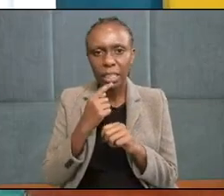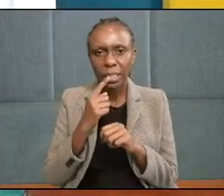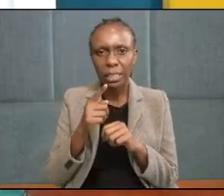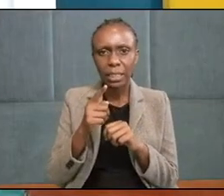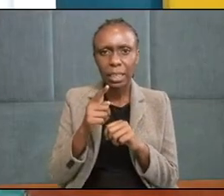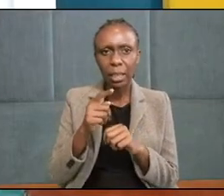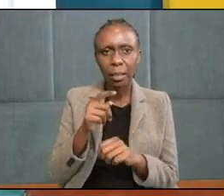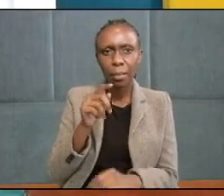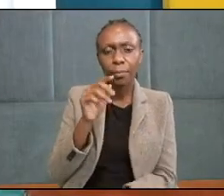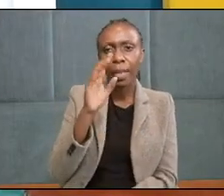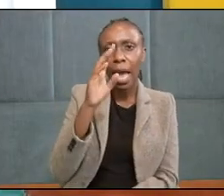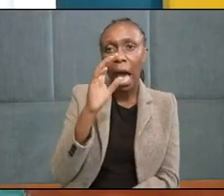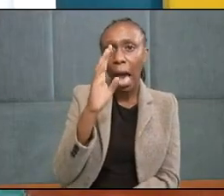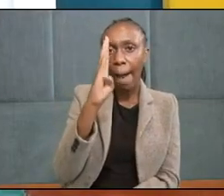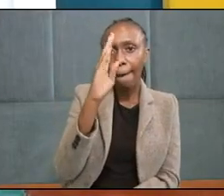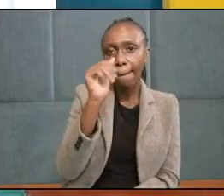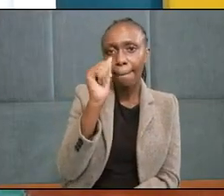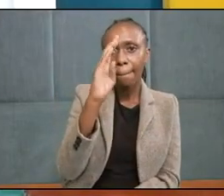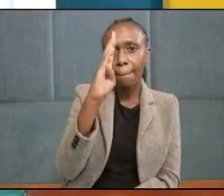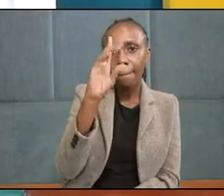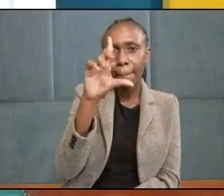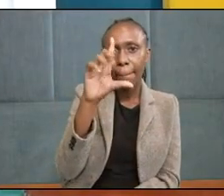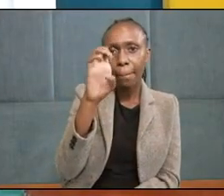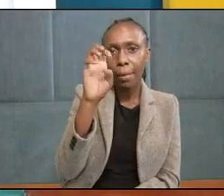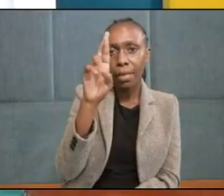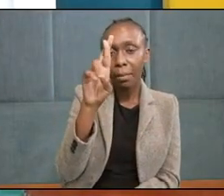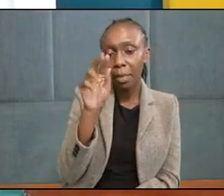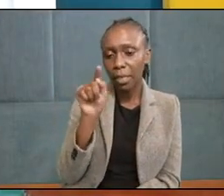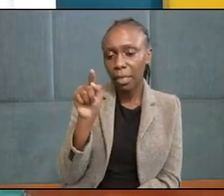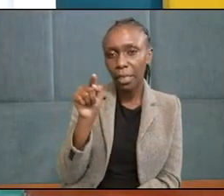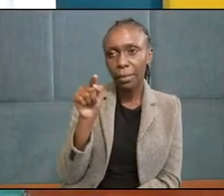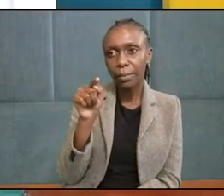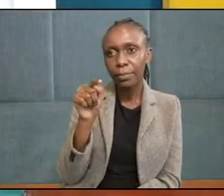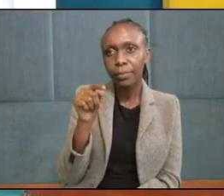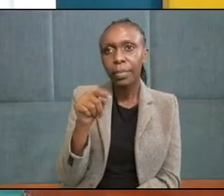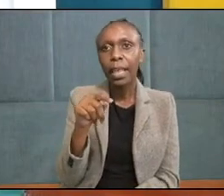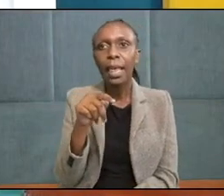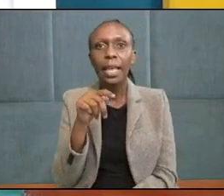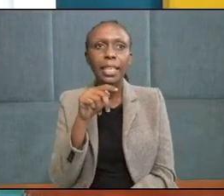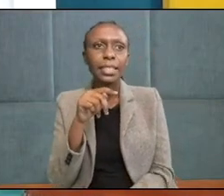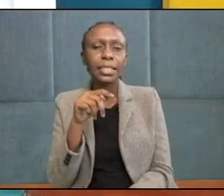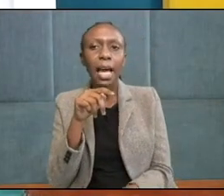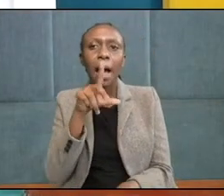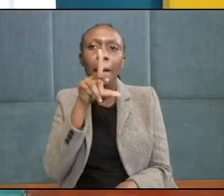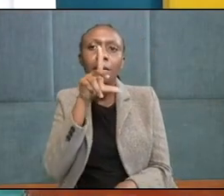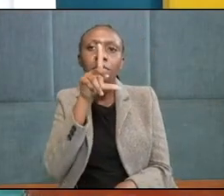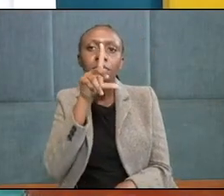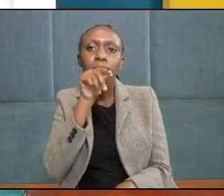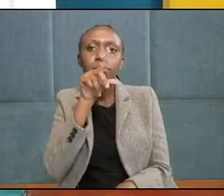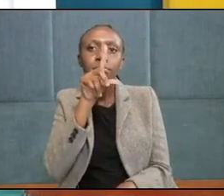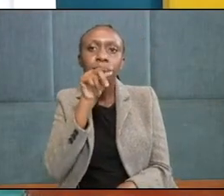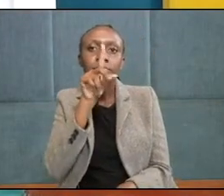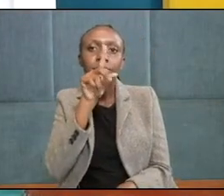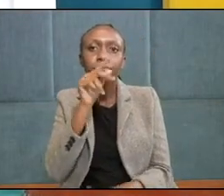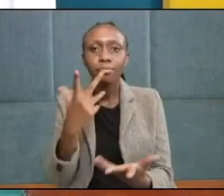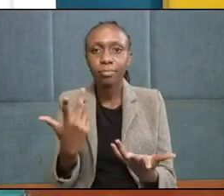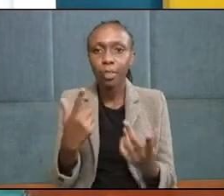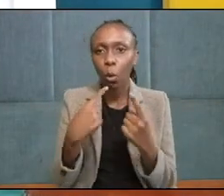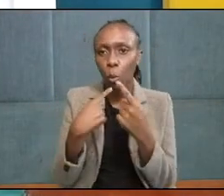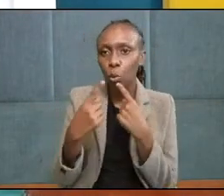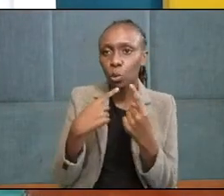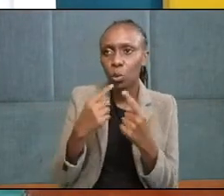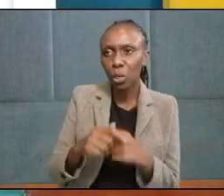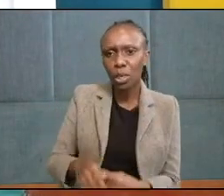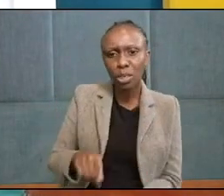And what is a babbler? Yes, Jasmine? A babbler is a seed picker, which is a bird. Ah, so they compared Paul to